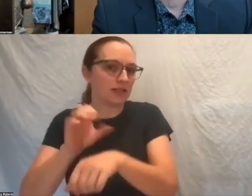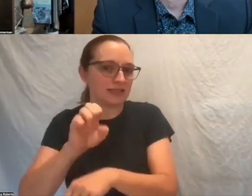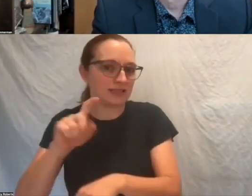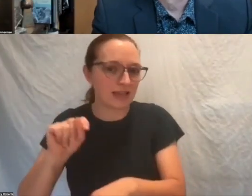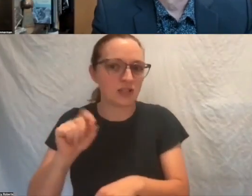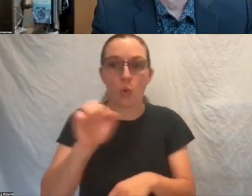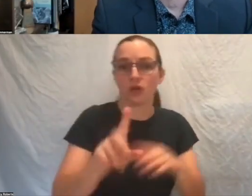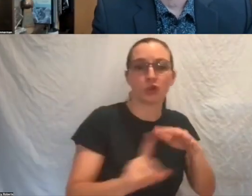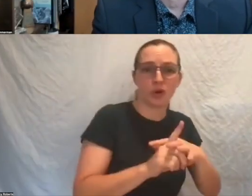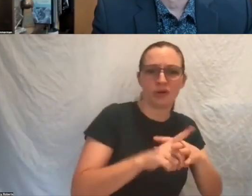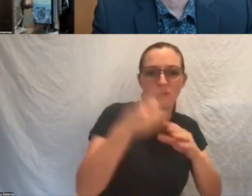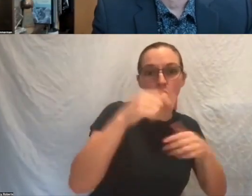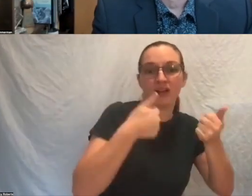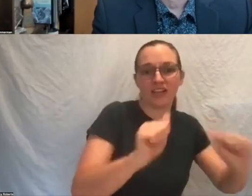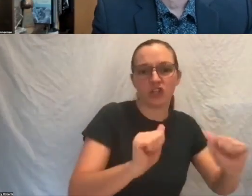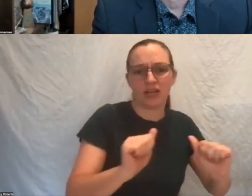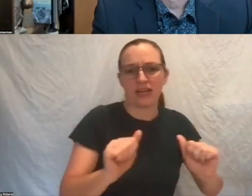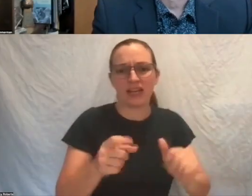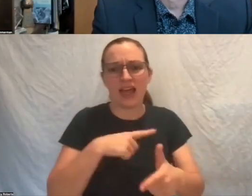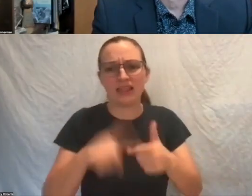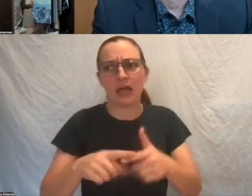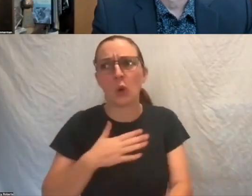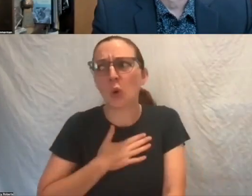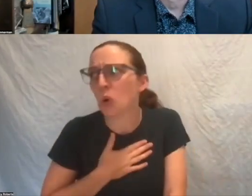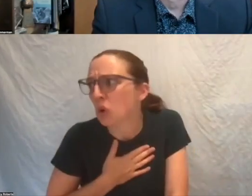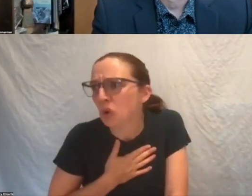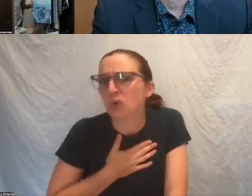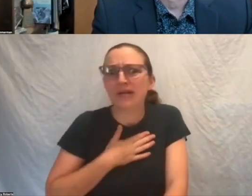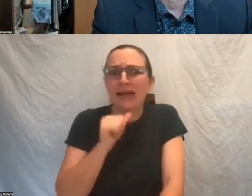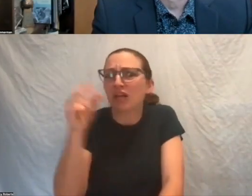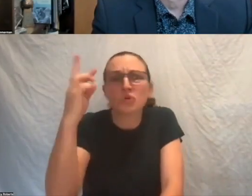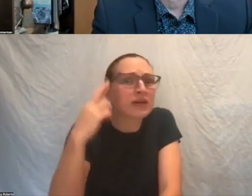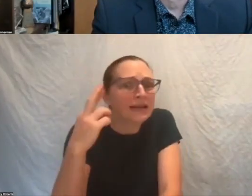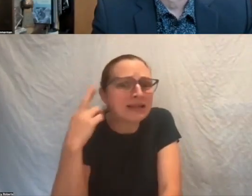feeling bad because somebody dropped the ball